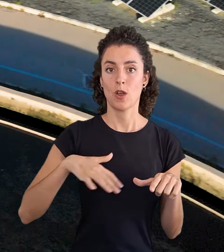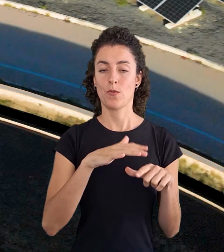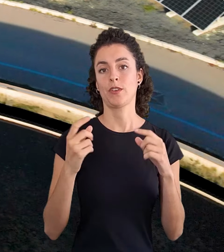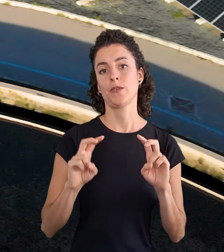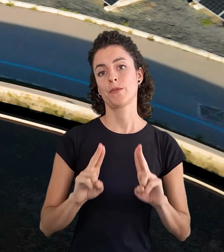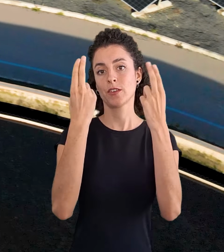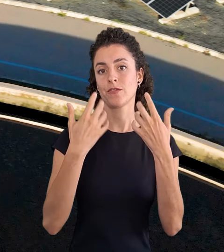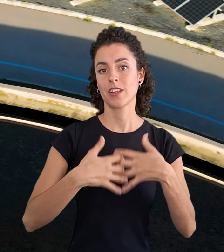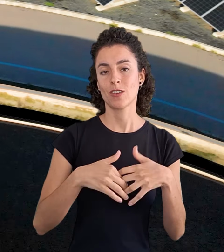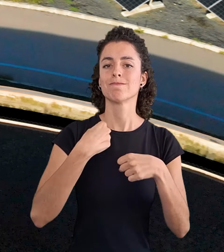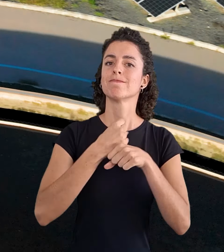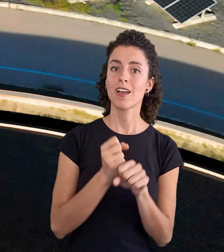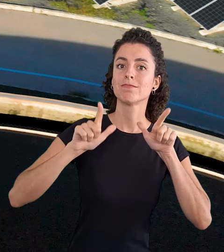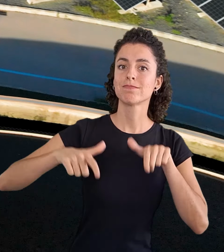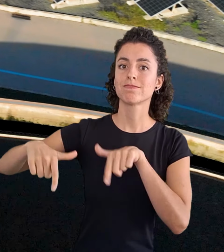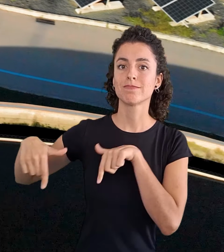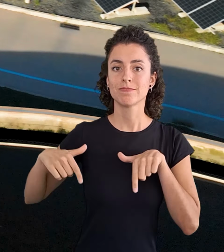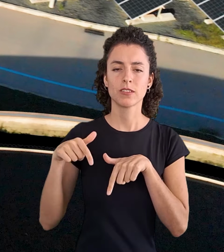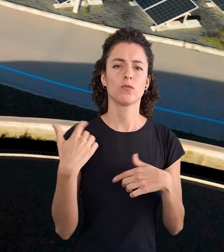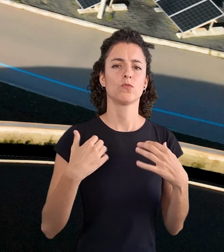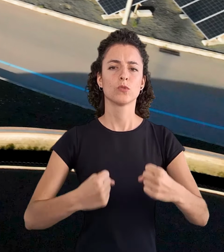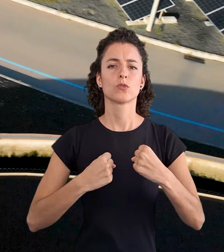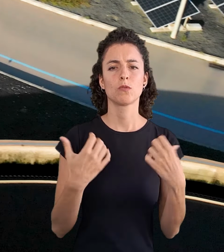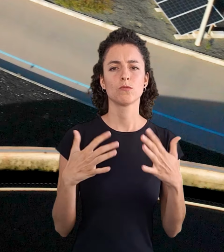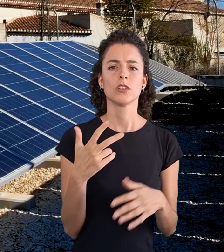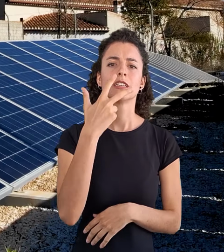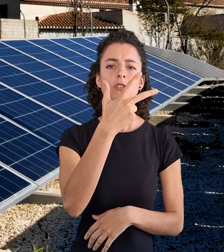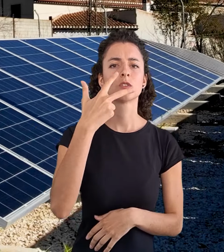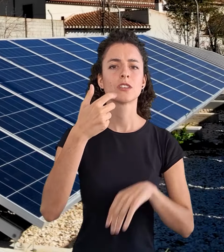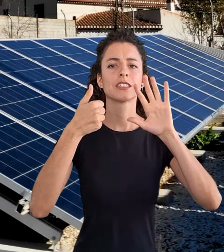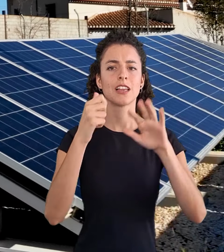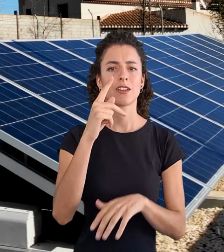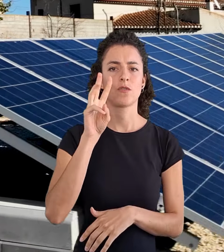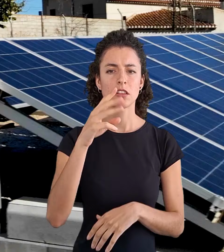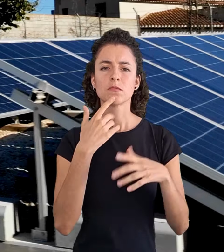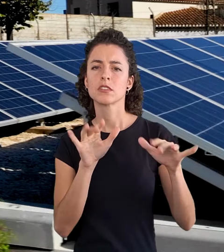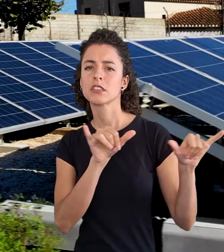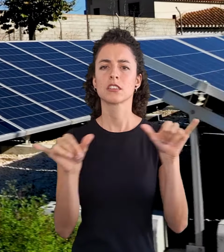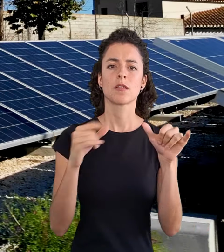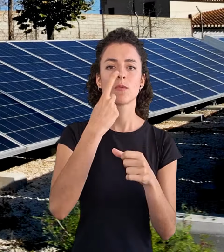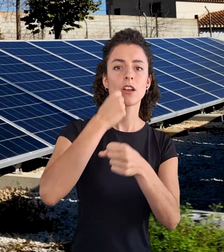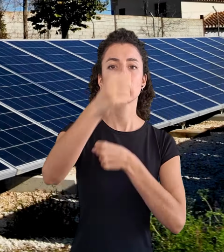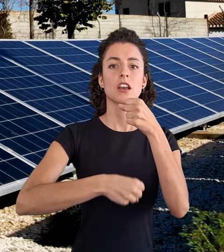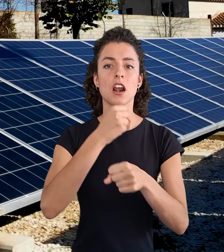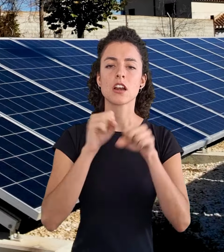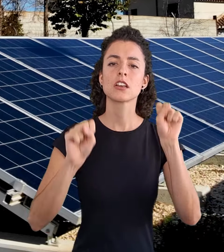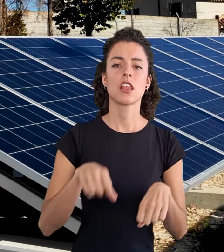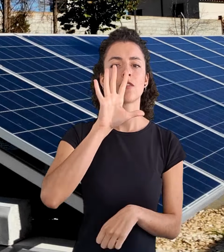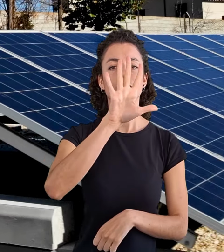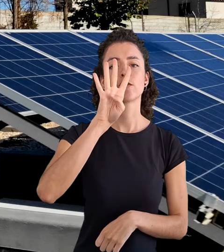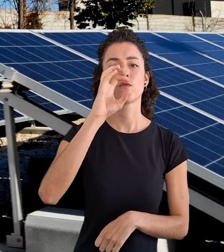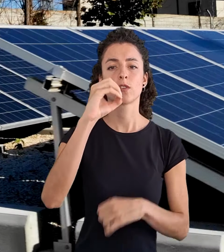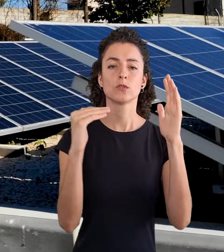In 2018, Biofactory South finished a solar farm generating a peak power of 336